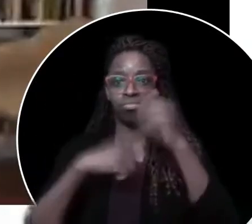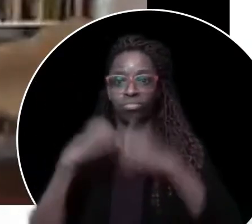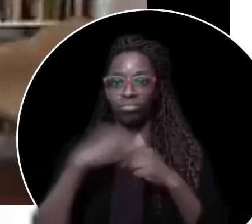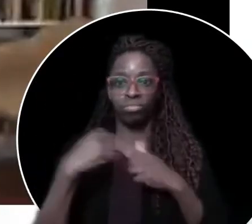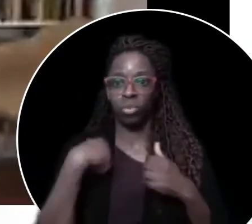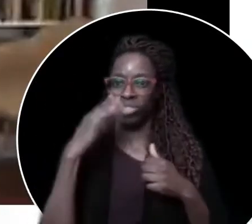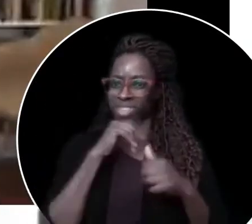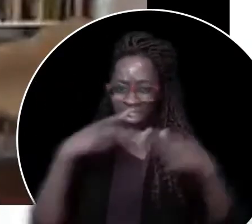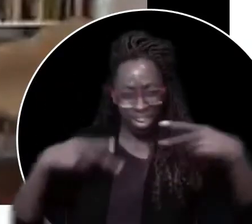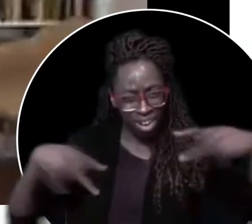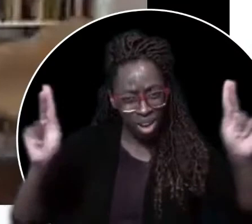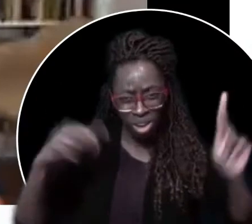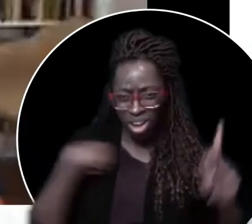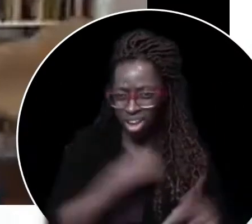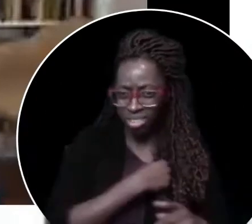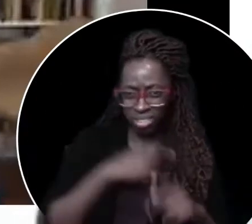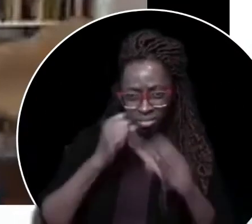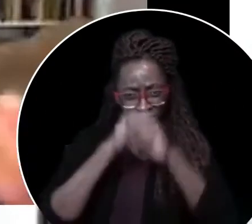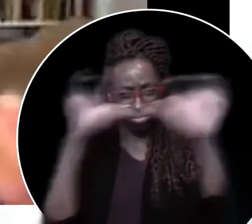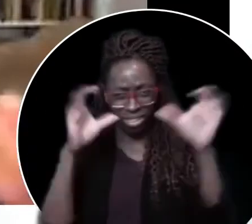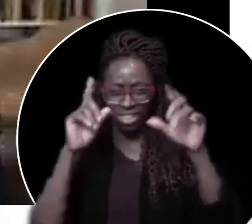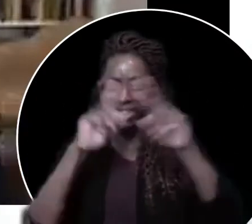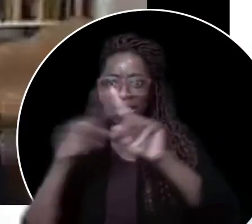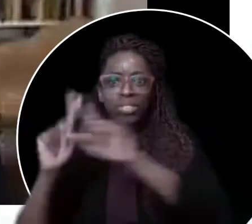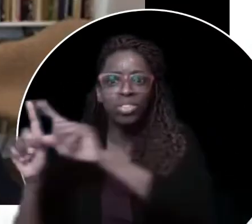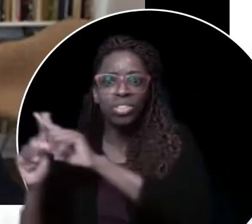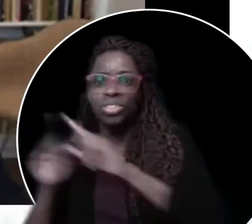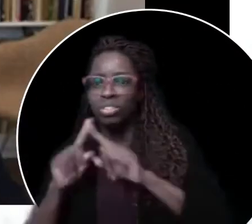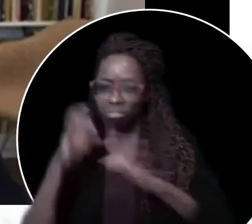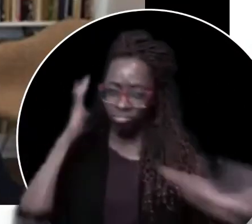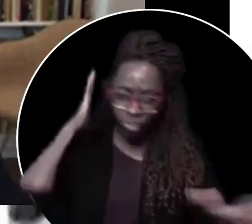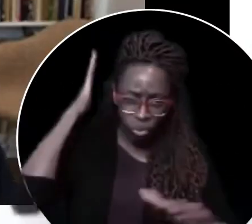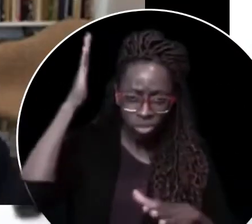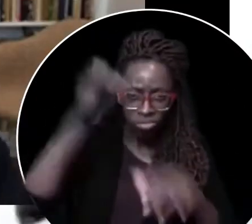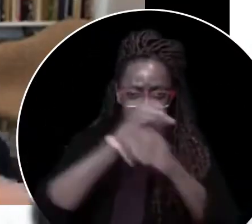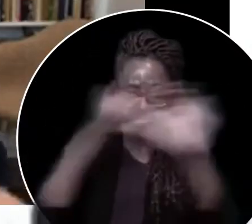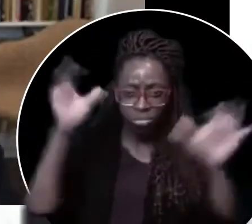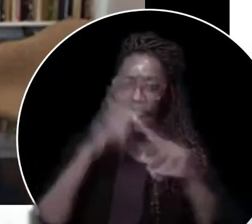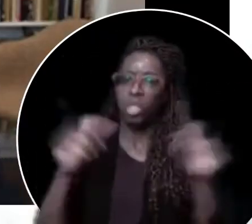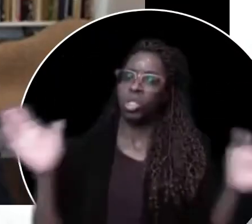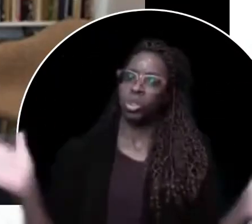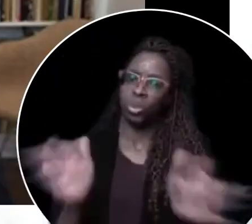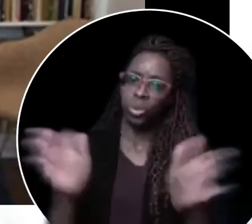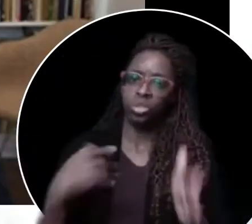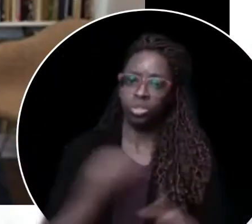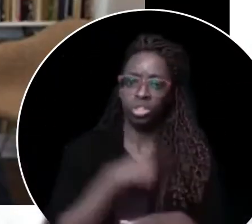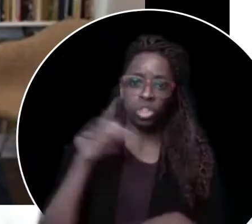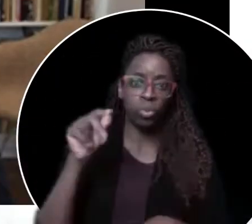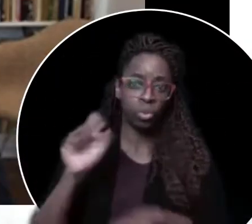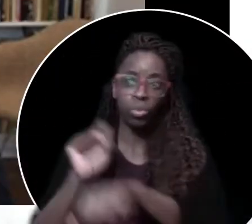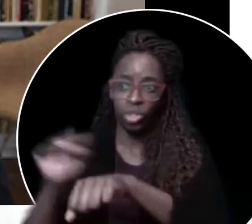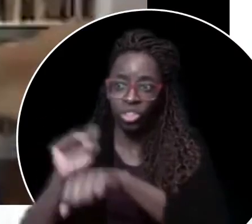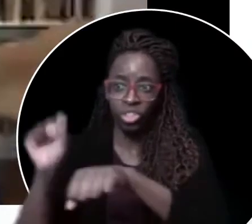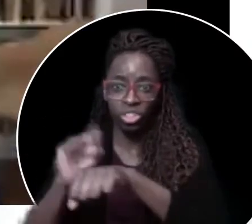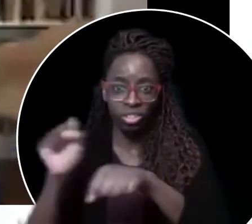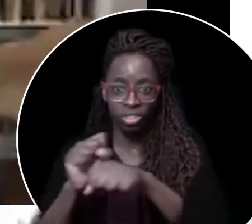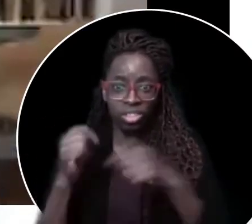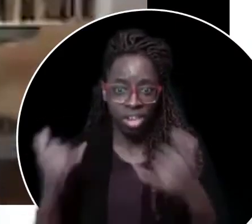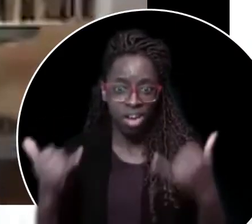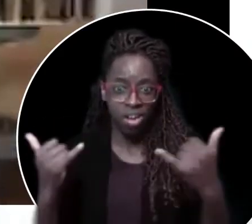but encourage us to do the work now that will definitely lead to